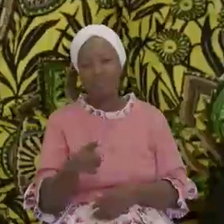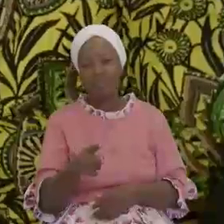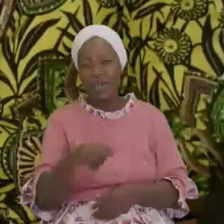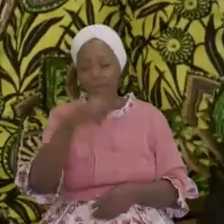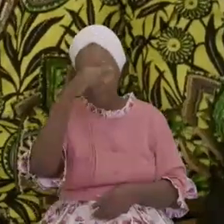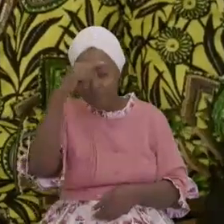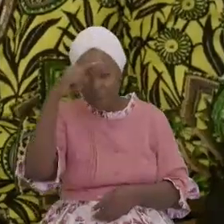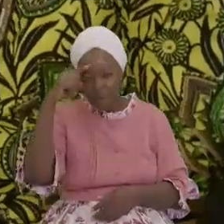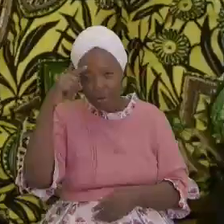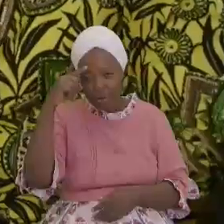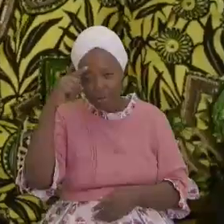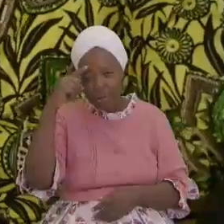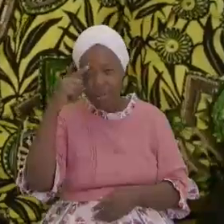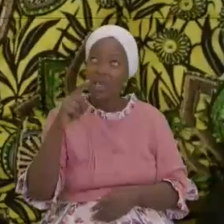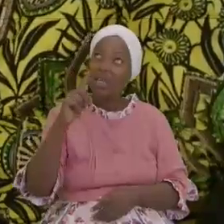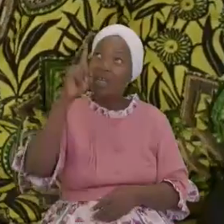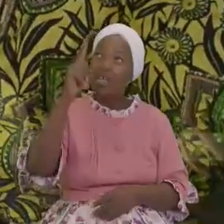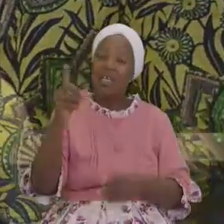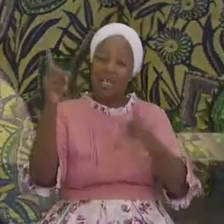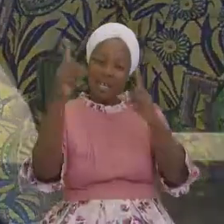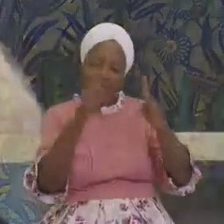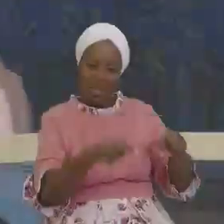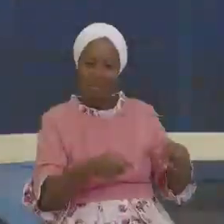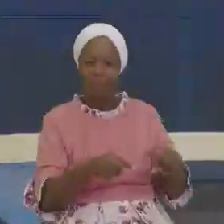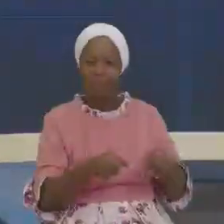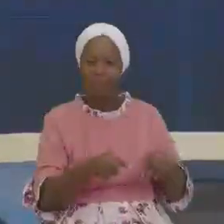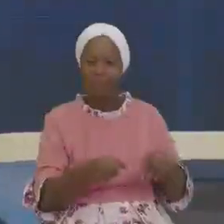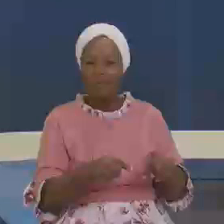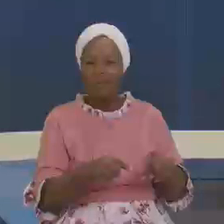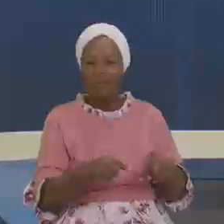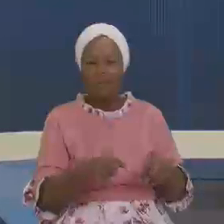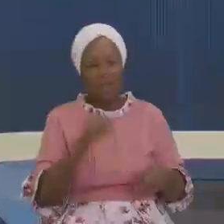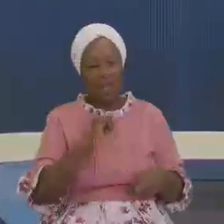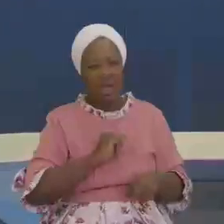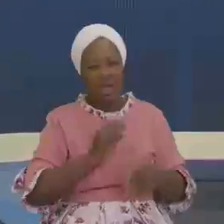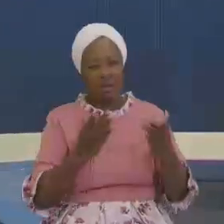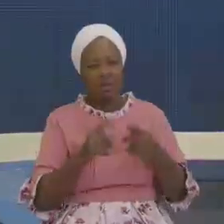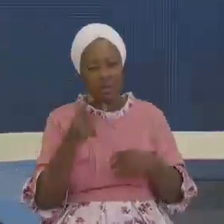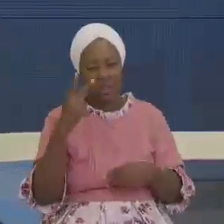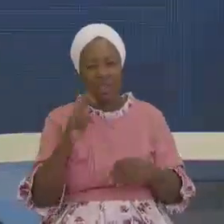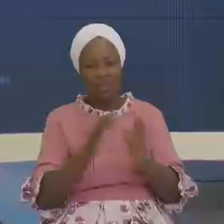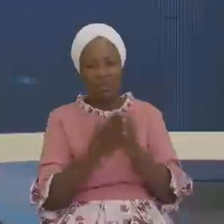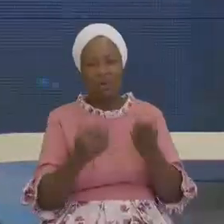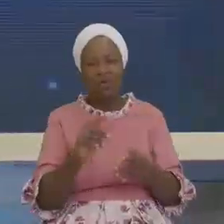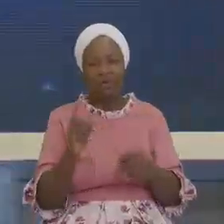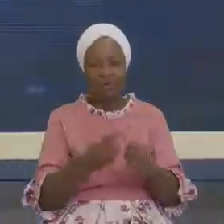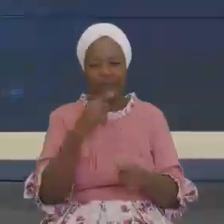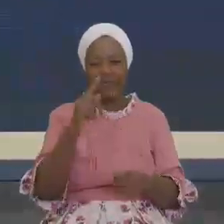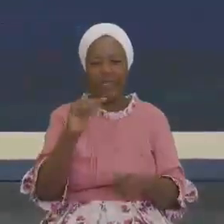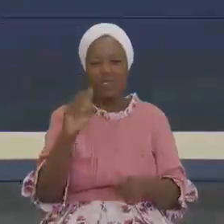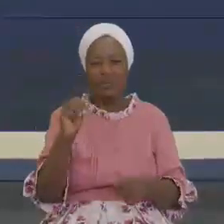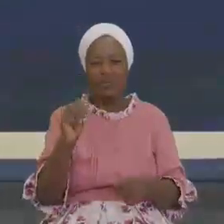because he came. I want you to look at 1 Timothy chapter 1, verse